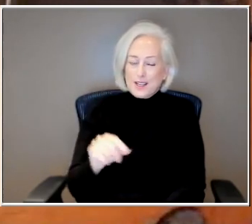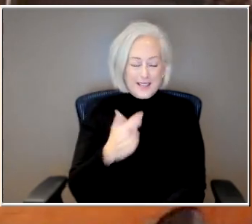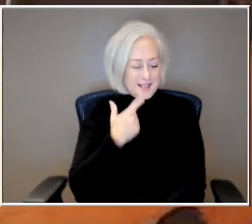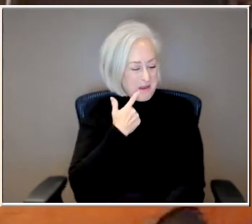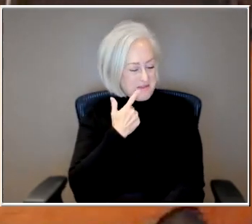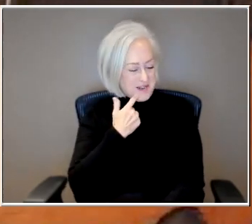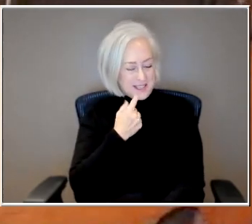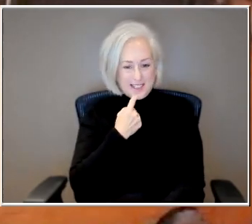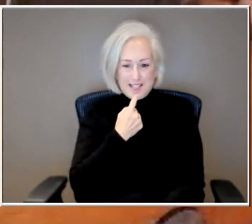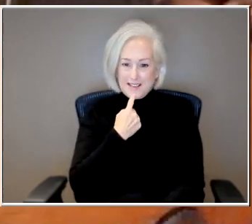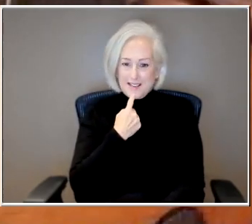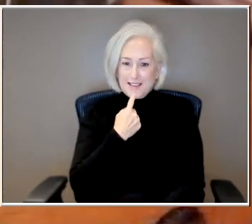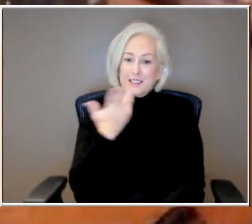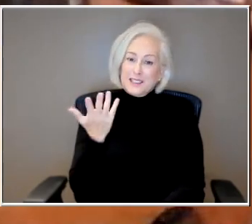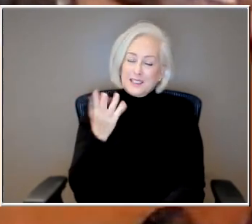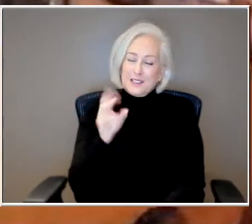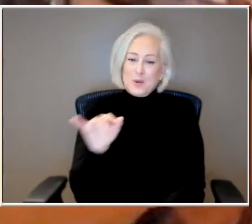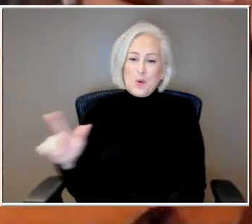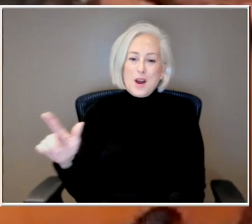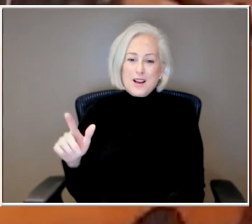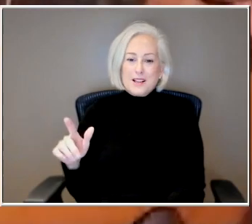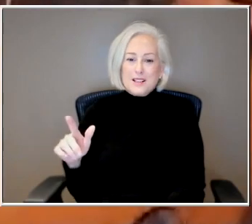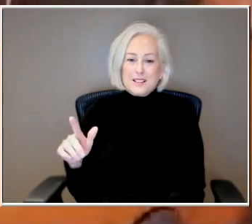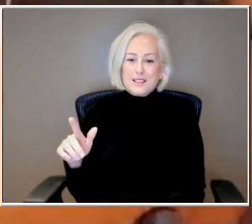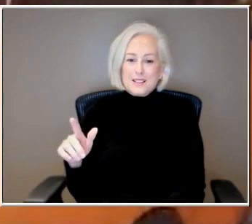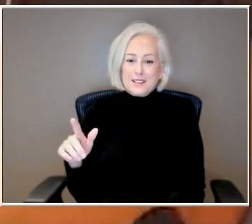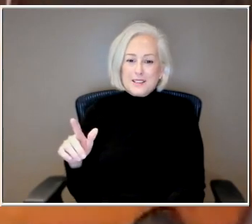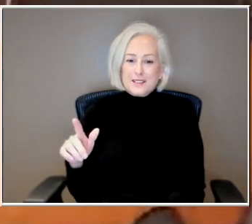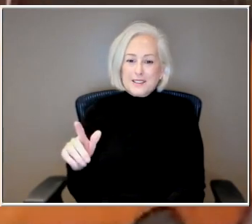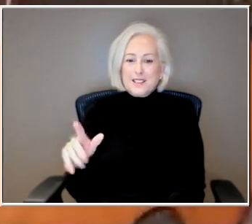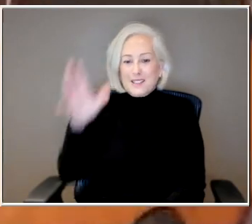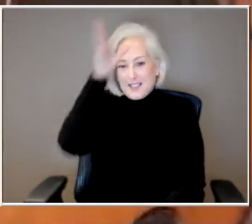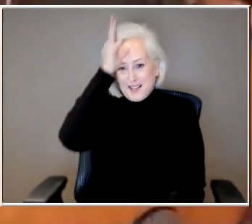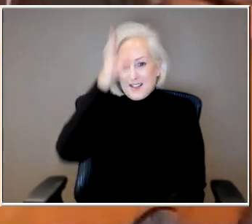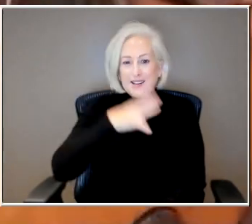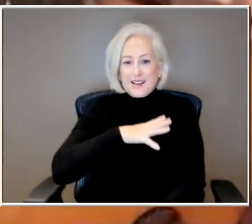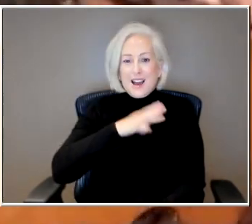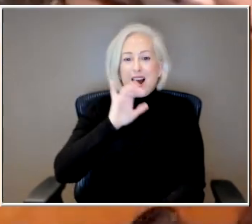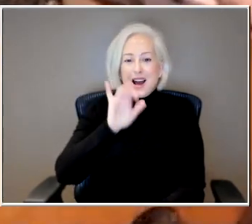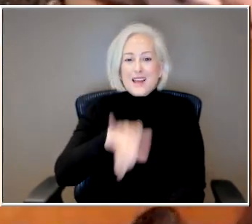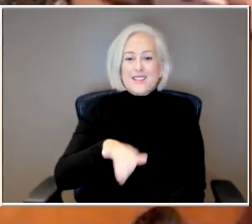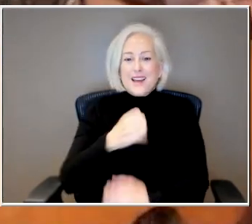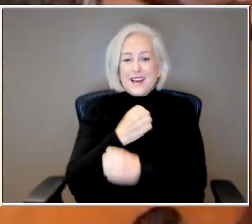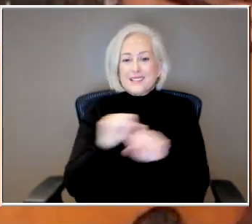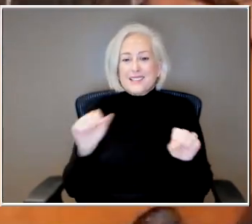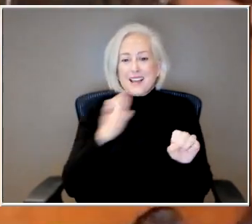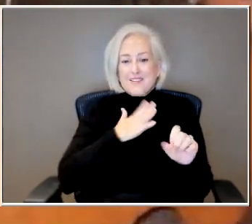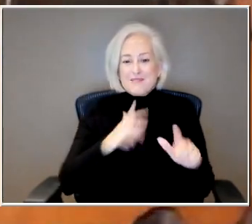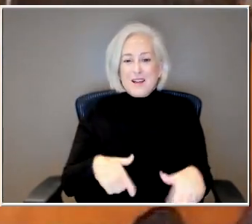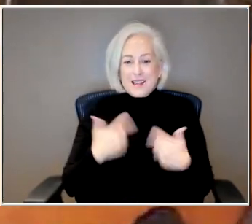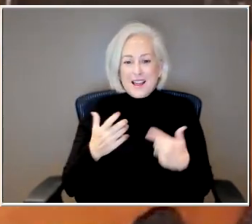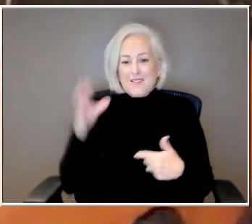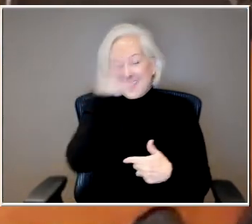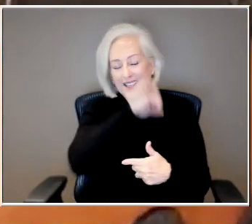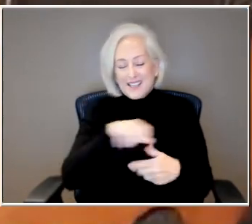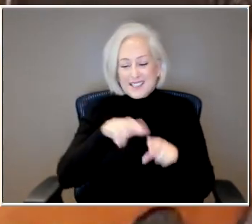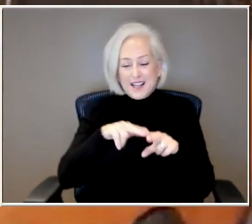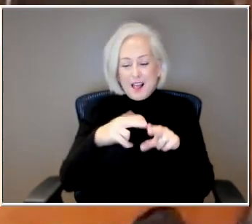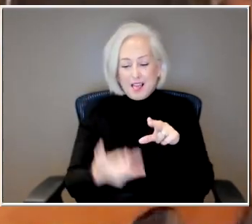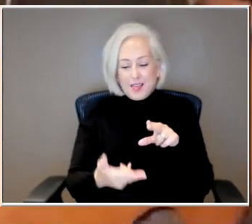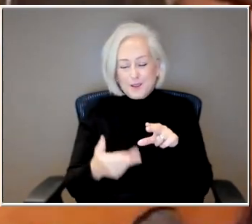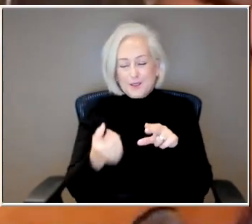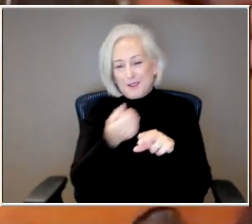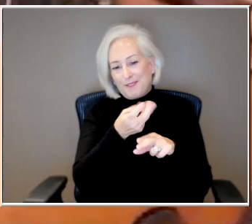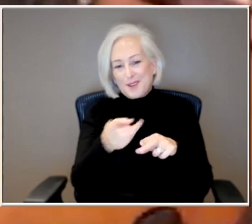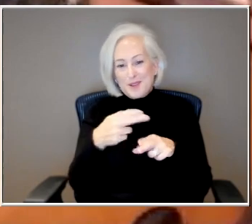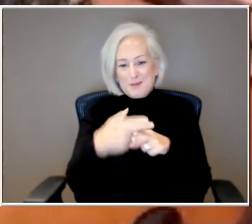to him, I guess, well, the guy that saved my life, I guess I can lose a few pounds. And he kind of chuckled. And Yeah. I held up